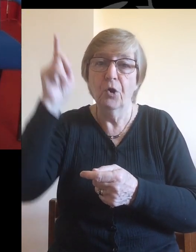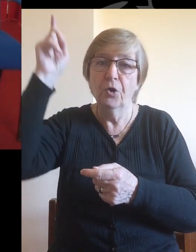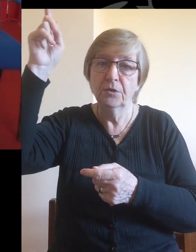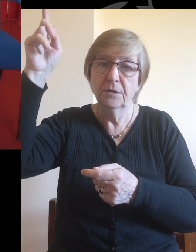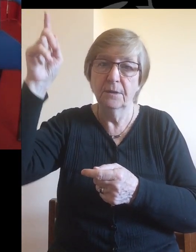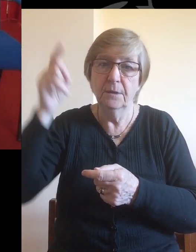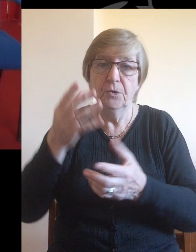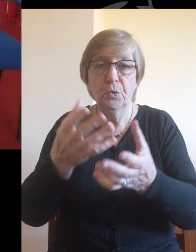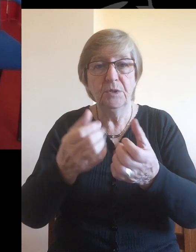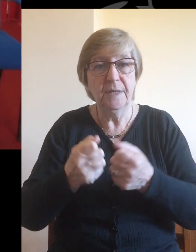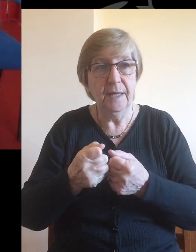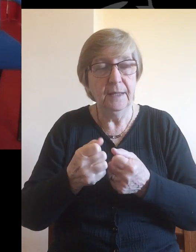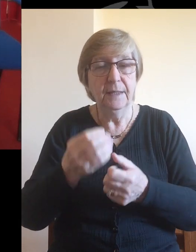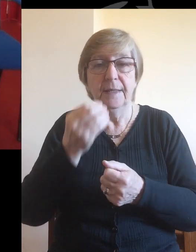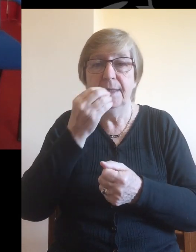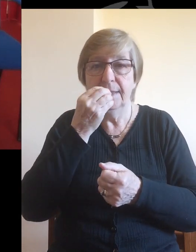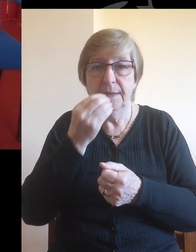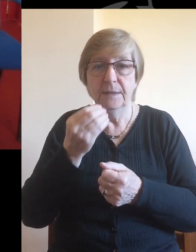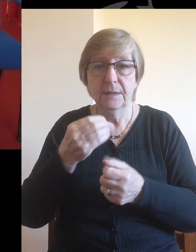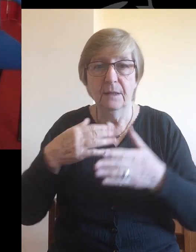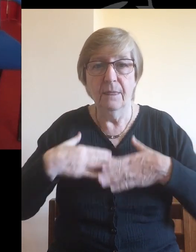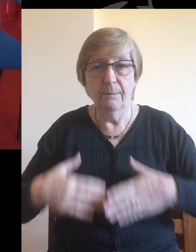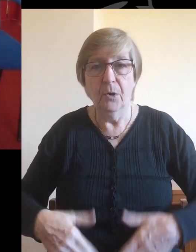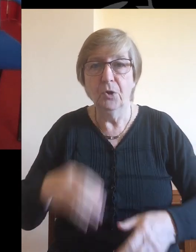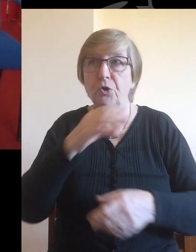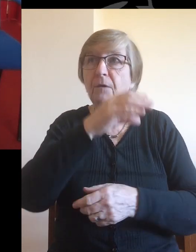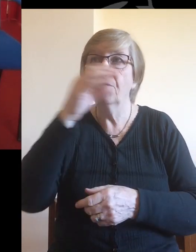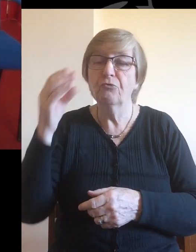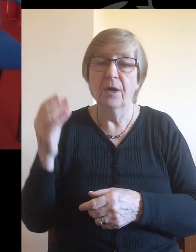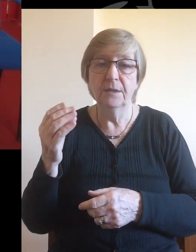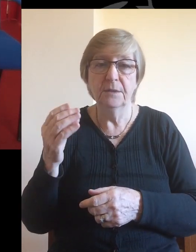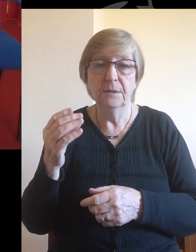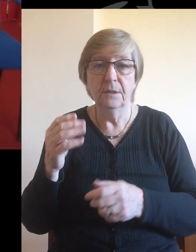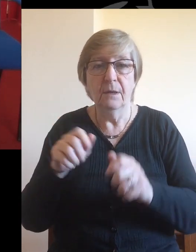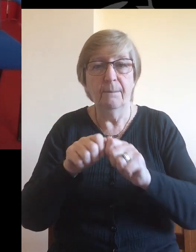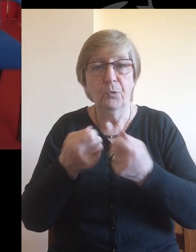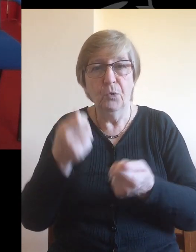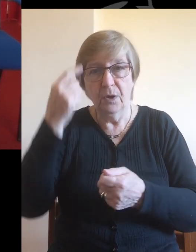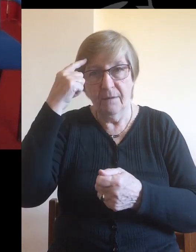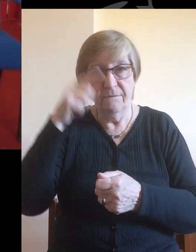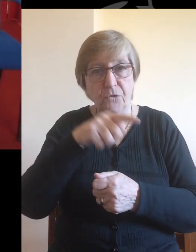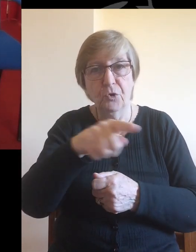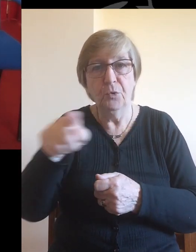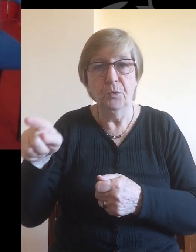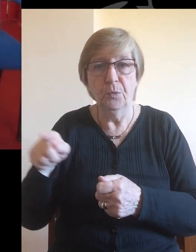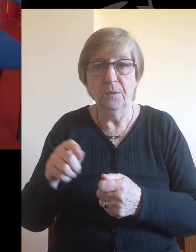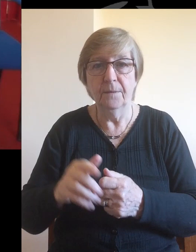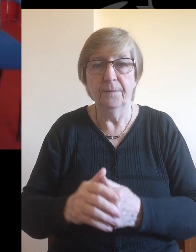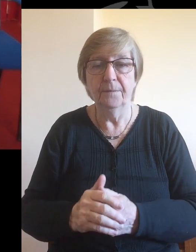So take and eat the body of Christ, and it was broken for you.